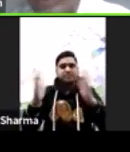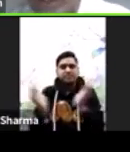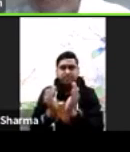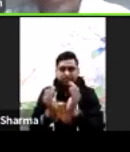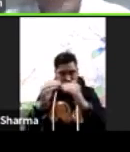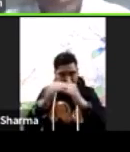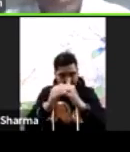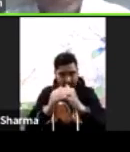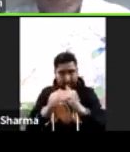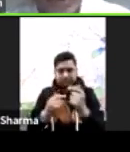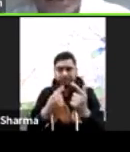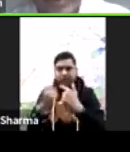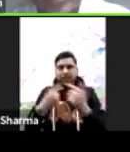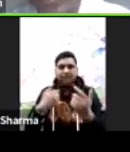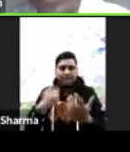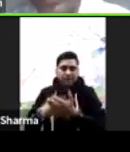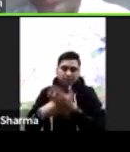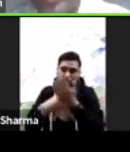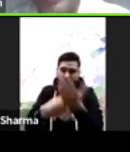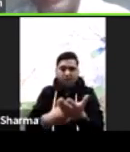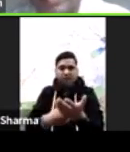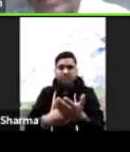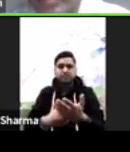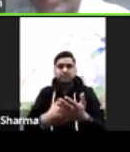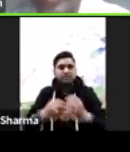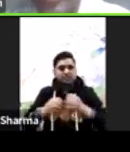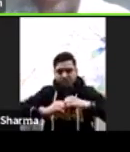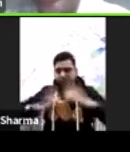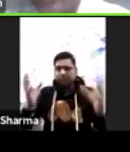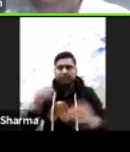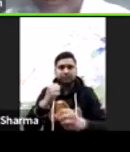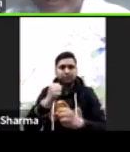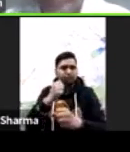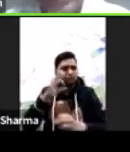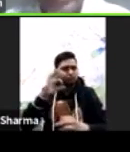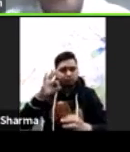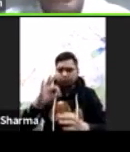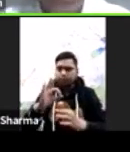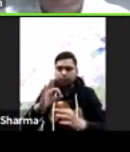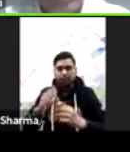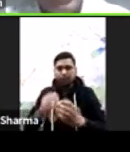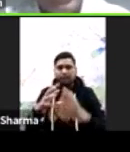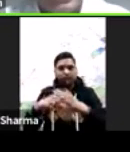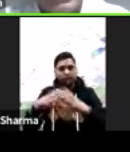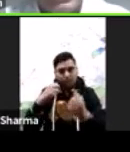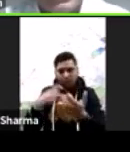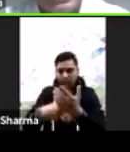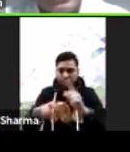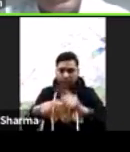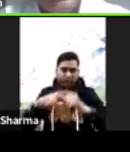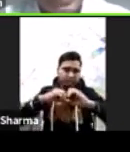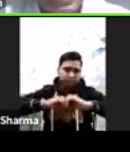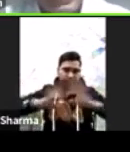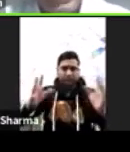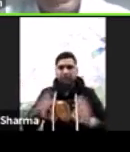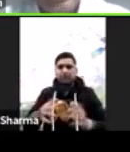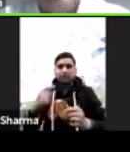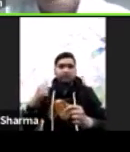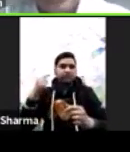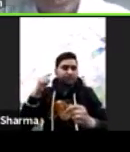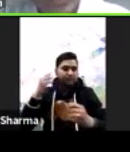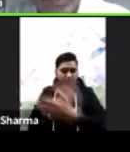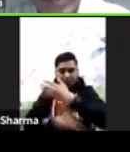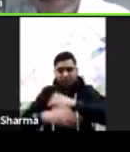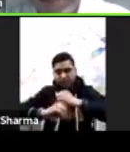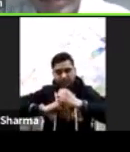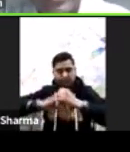We request all of you to spread the good word and help people download the app and make use of its services. Once again, we